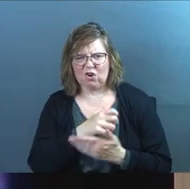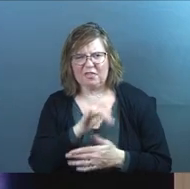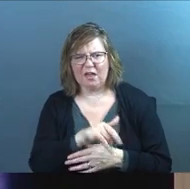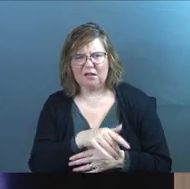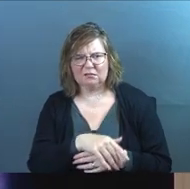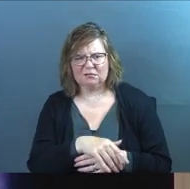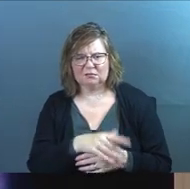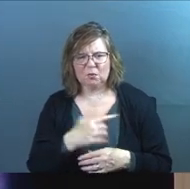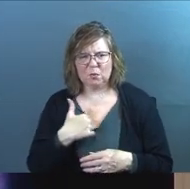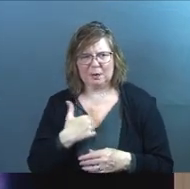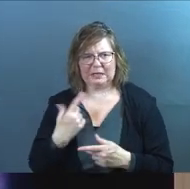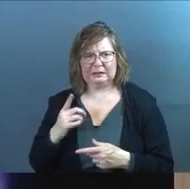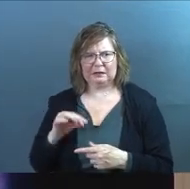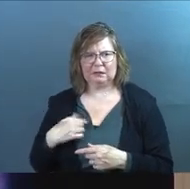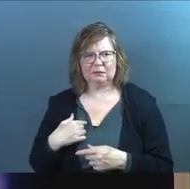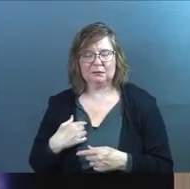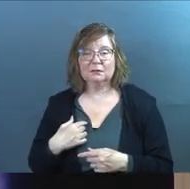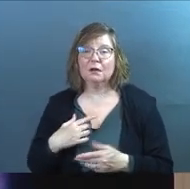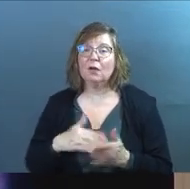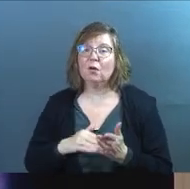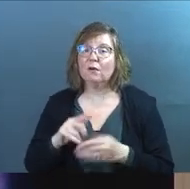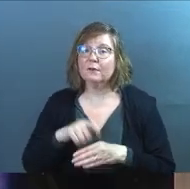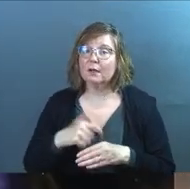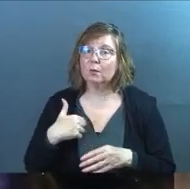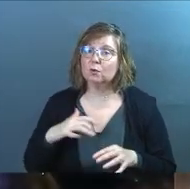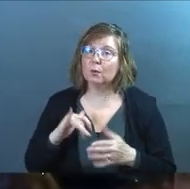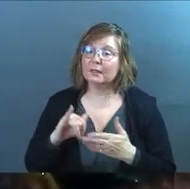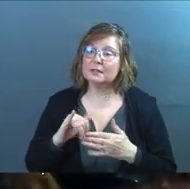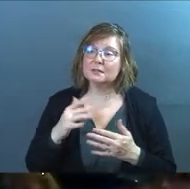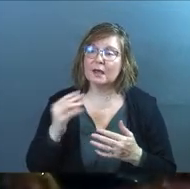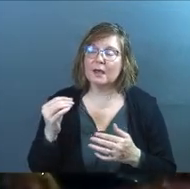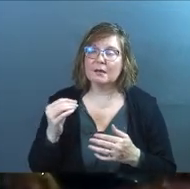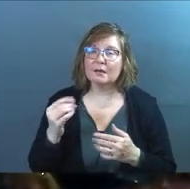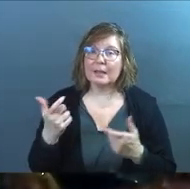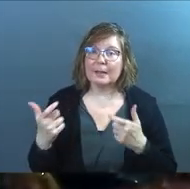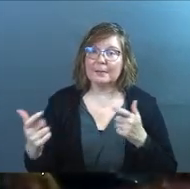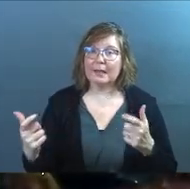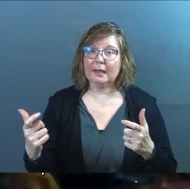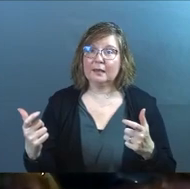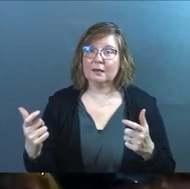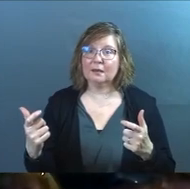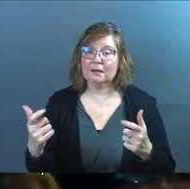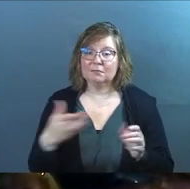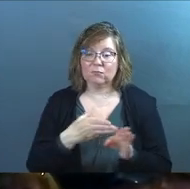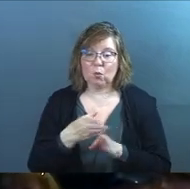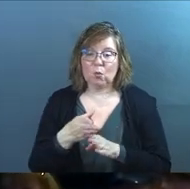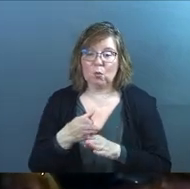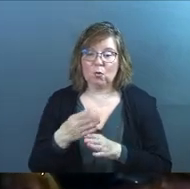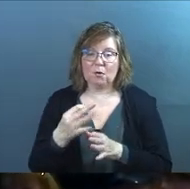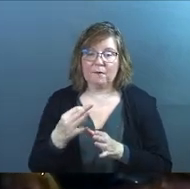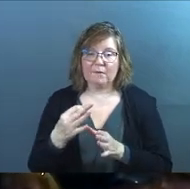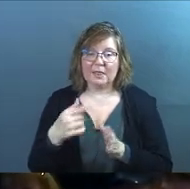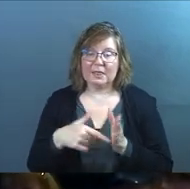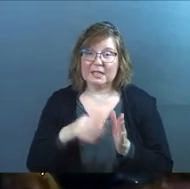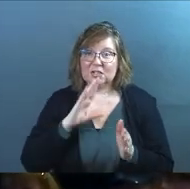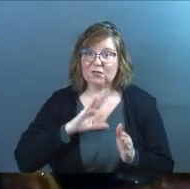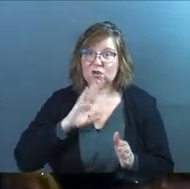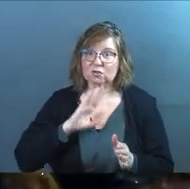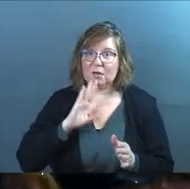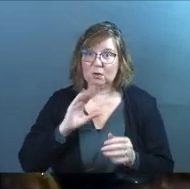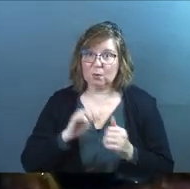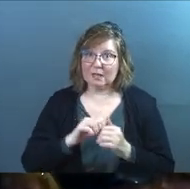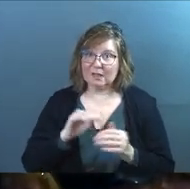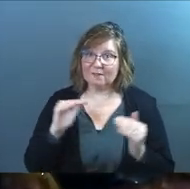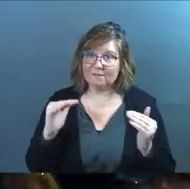earned that. We do this. And oftentimes we do this, and the big core of this frustration